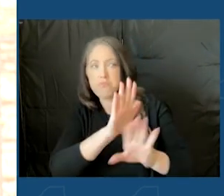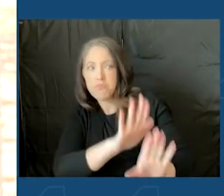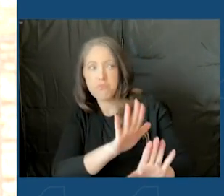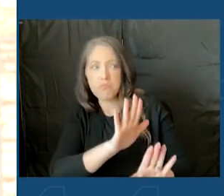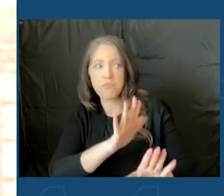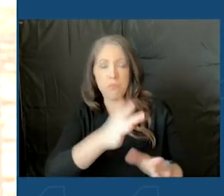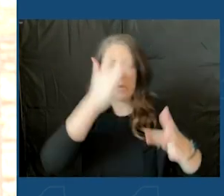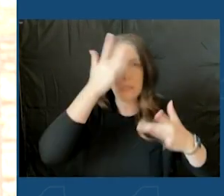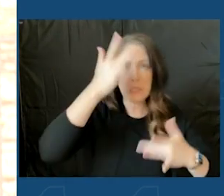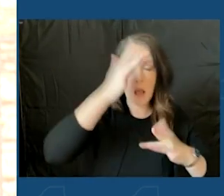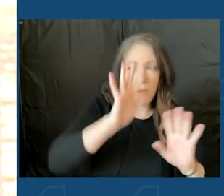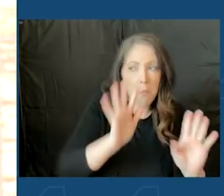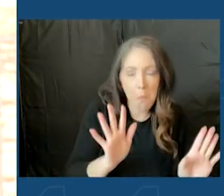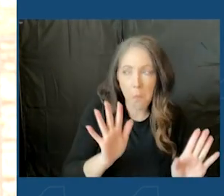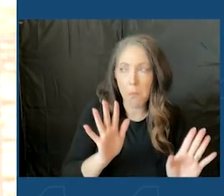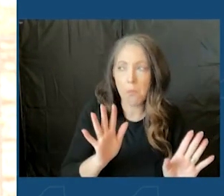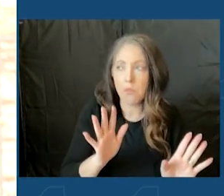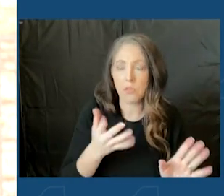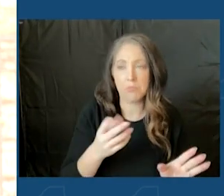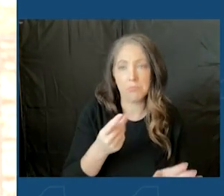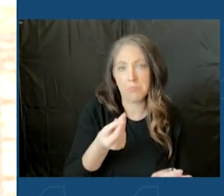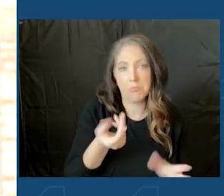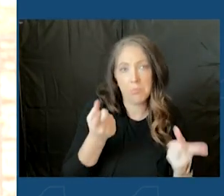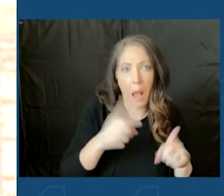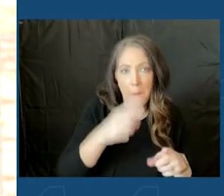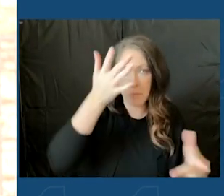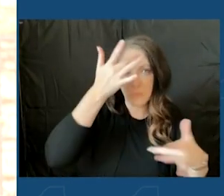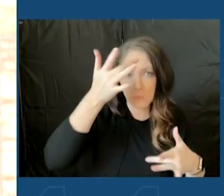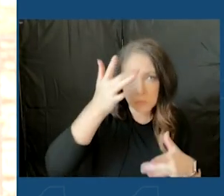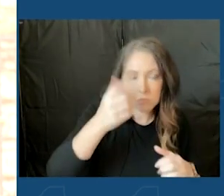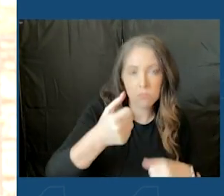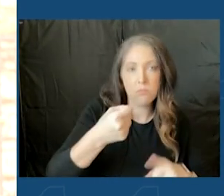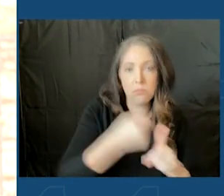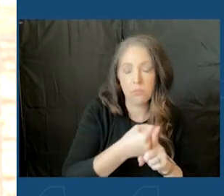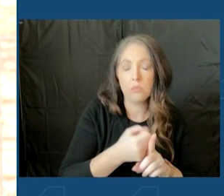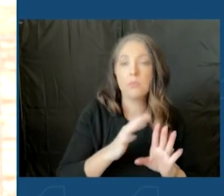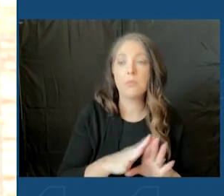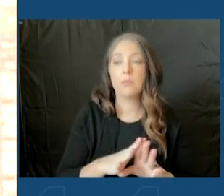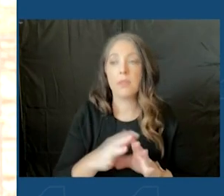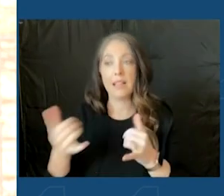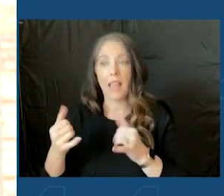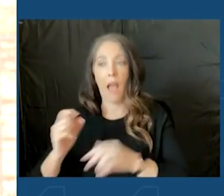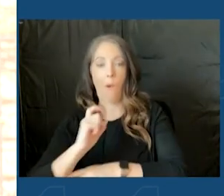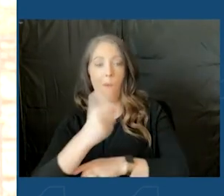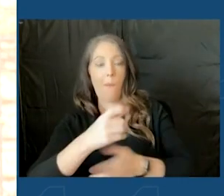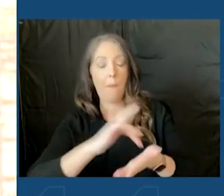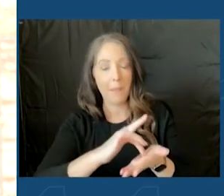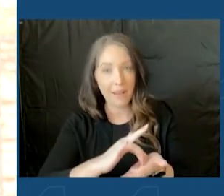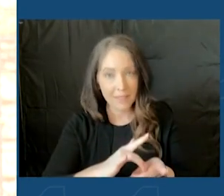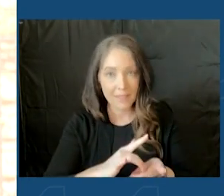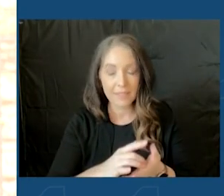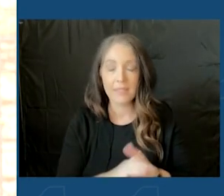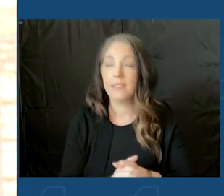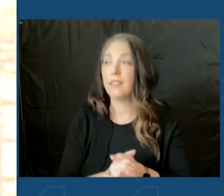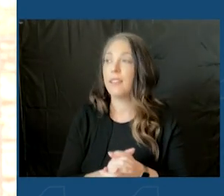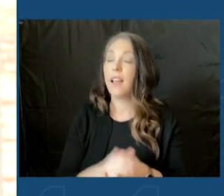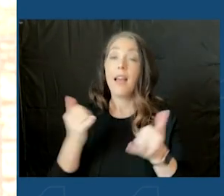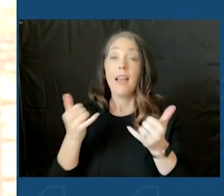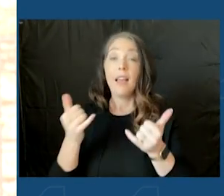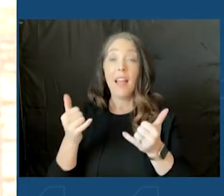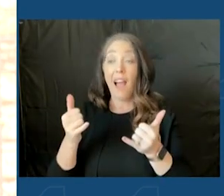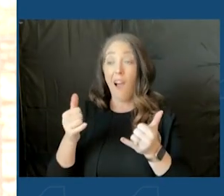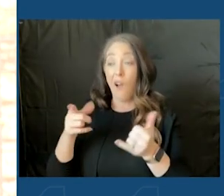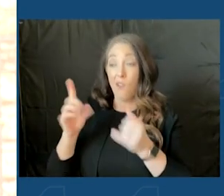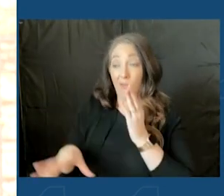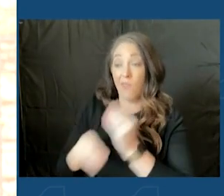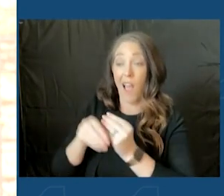so important. But the thousands of people with good paying jobs that bring their family pride